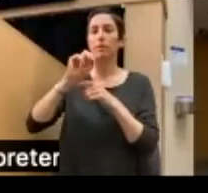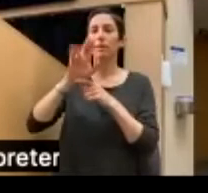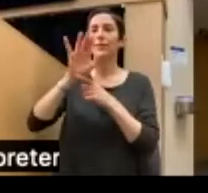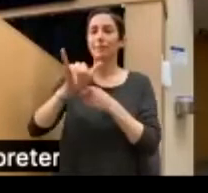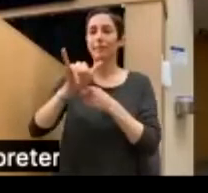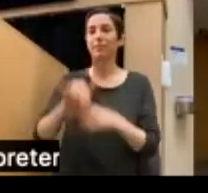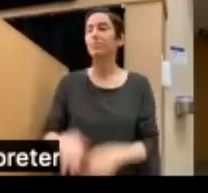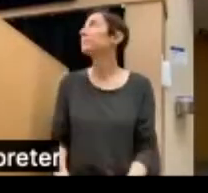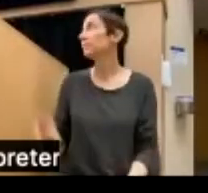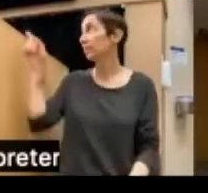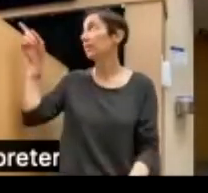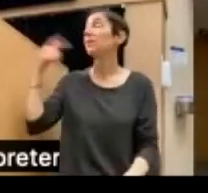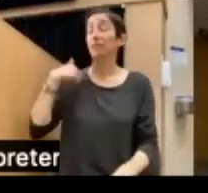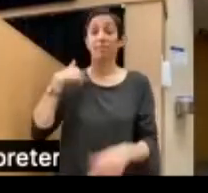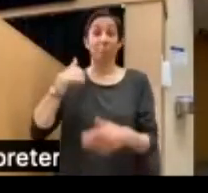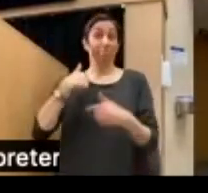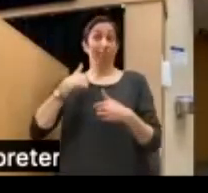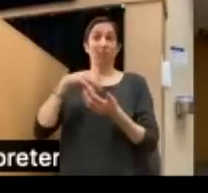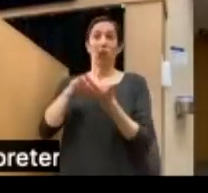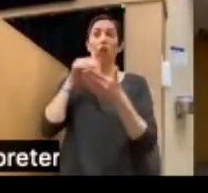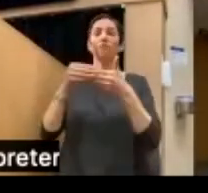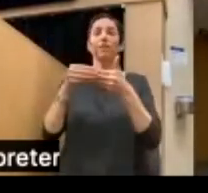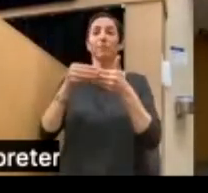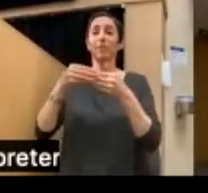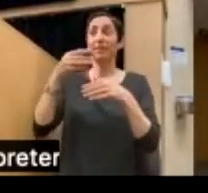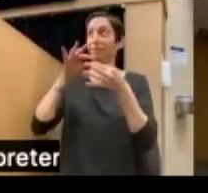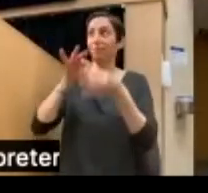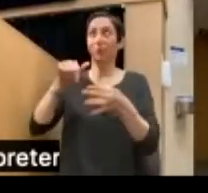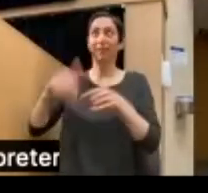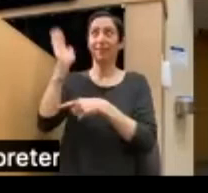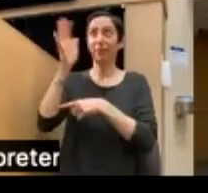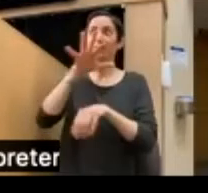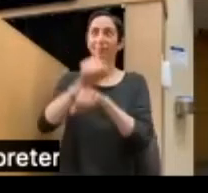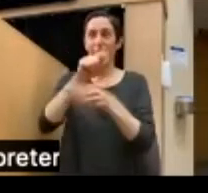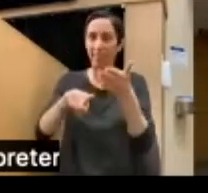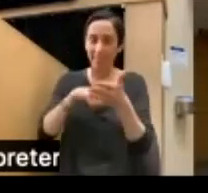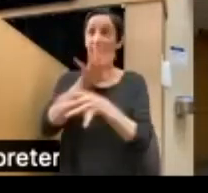Yeah. I'll tell you, I learned flexibility from scheduling this lecture.